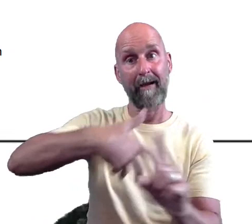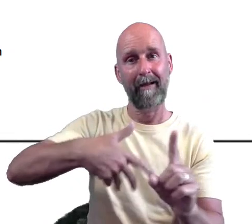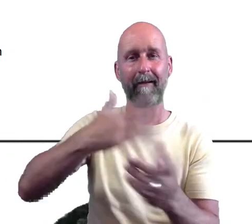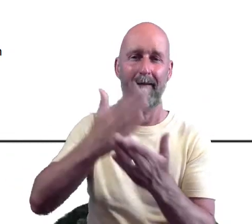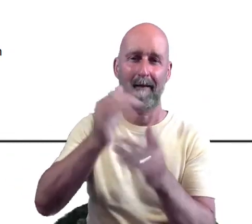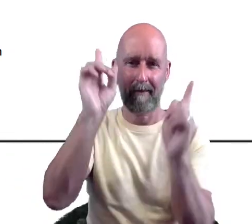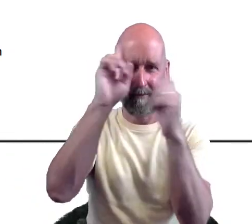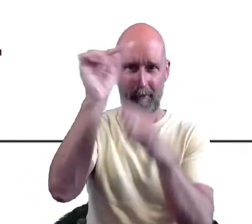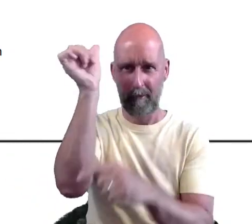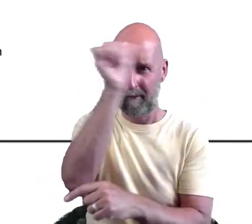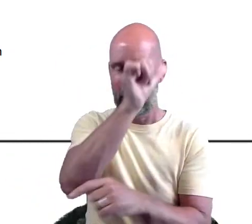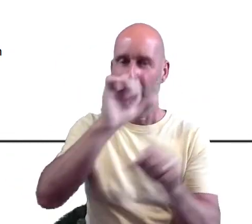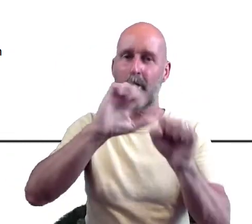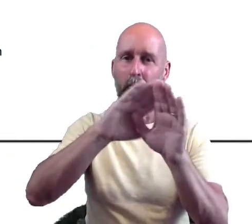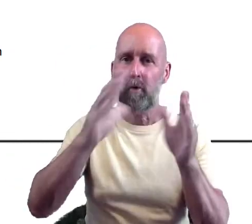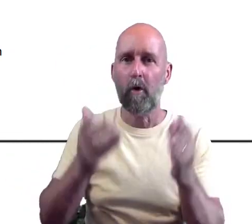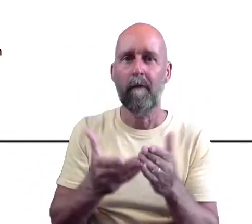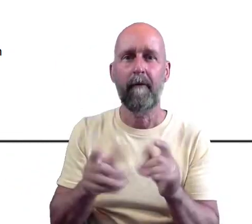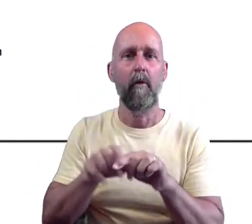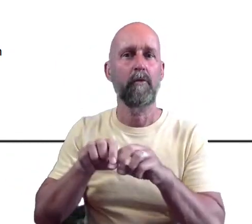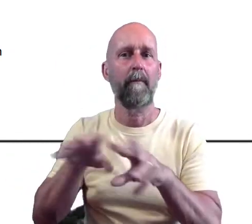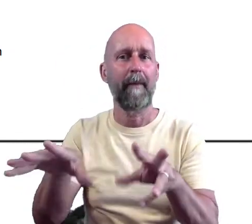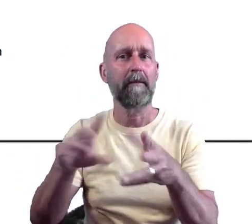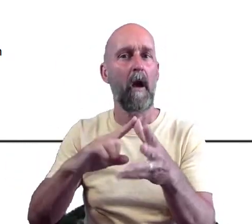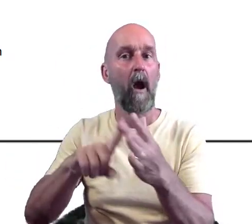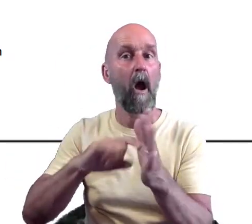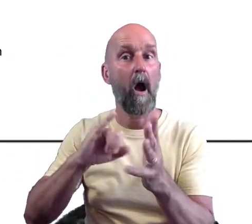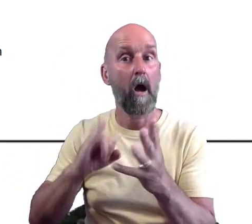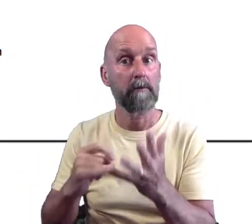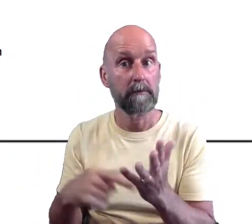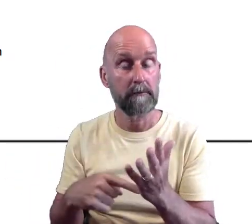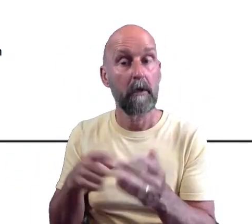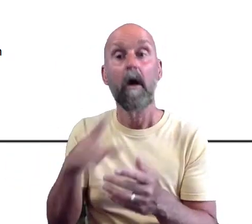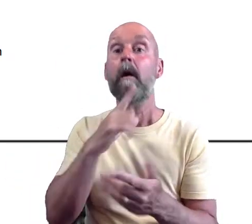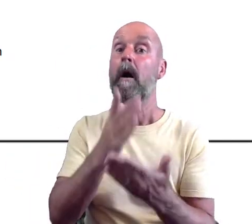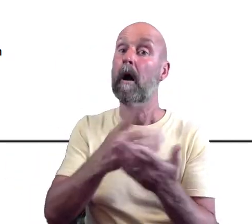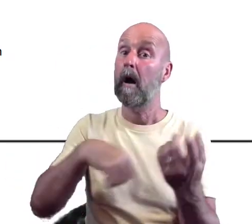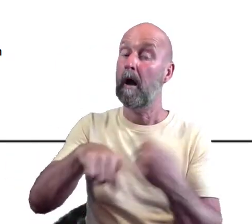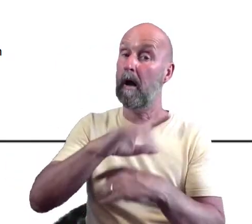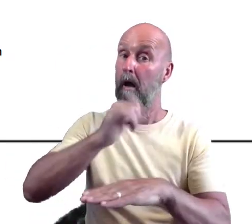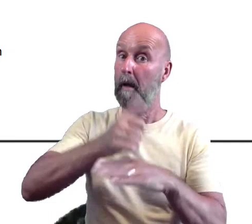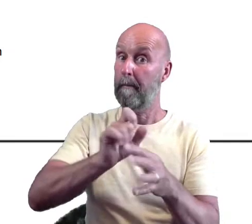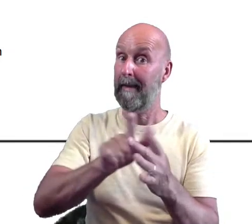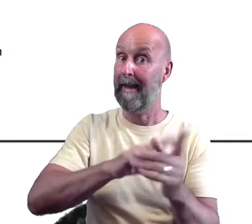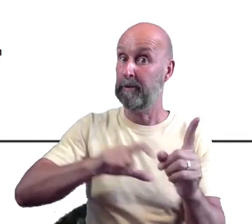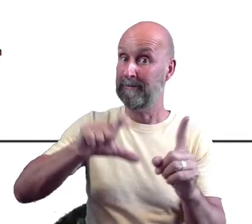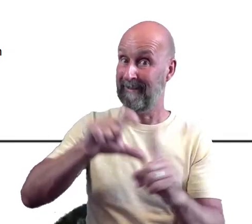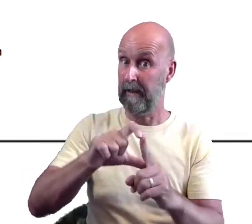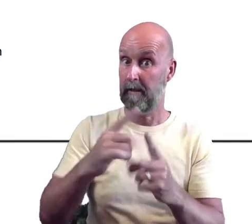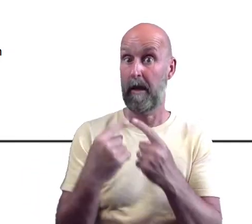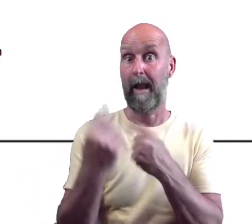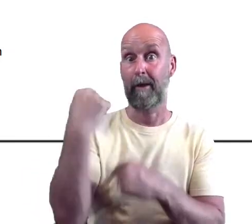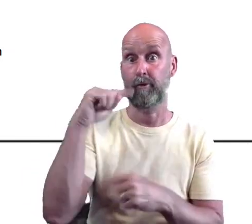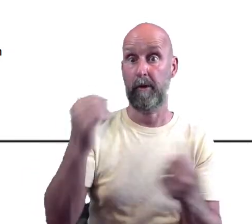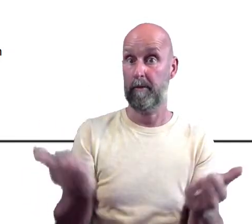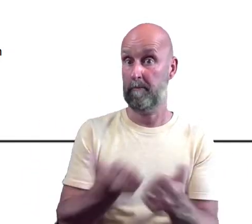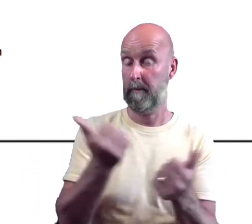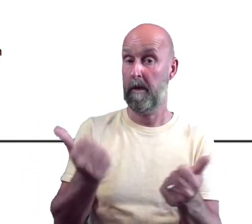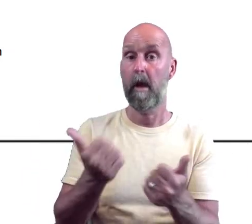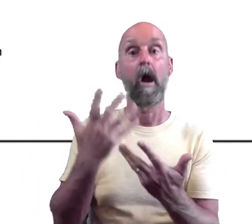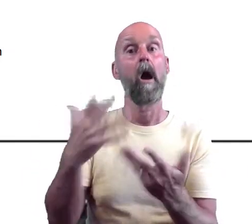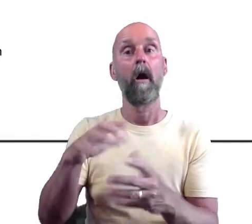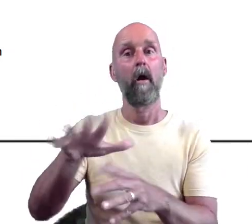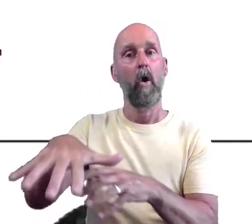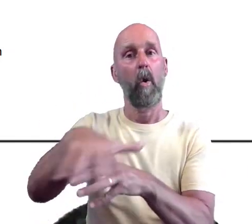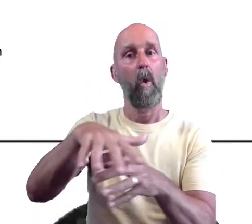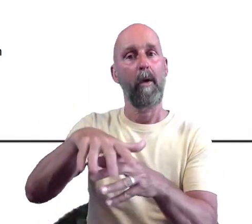specifically geography and media arts. So last year I completed a practice-based PhD looking at those who design and play location-based